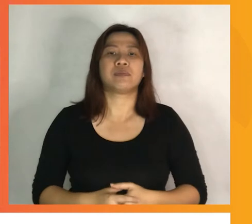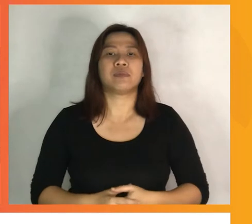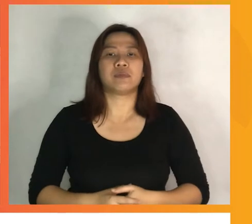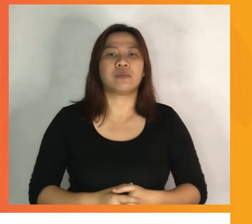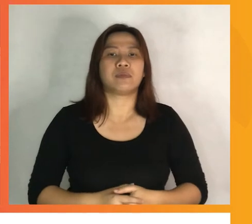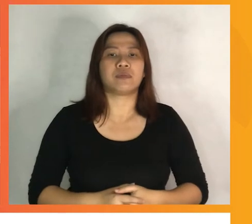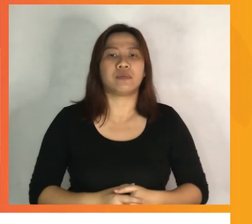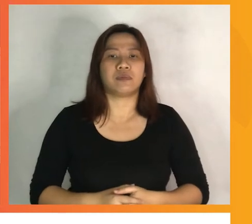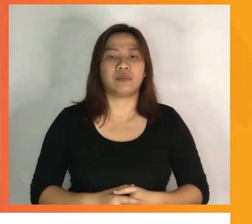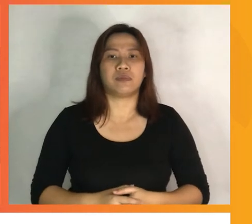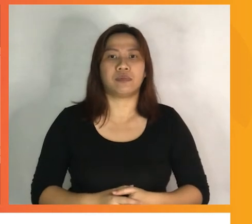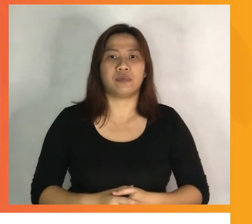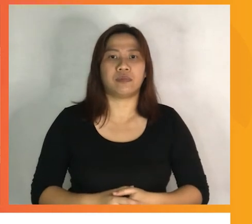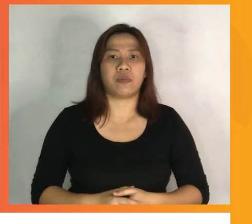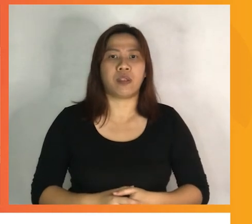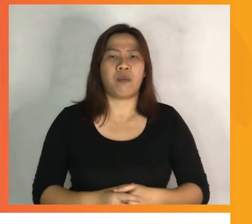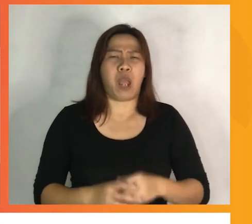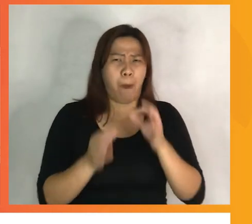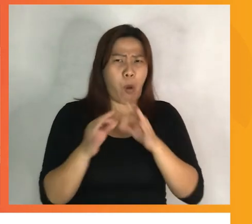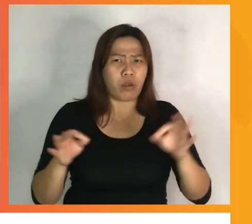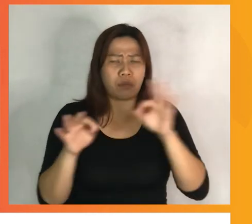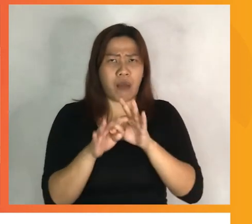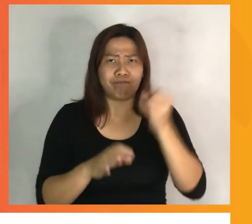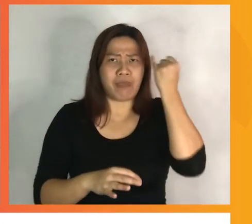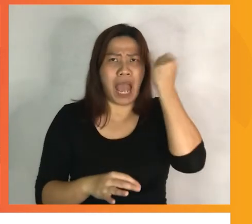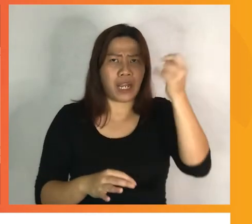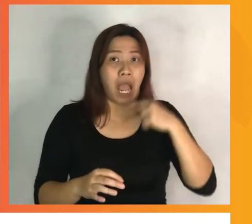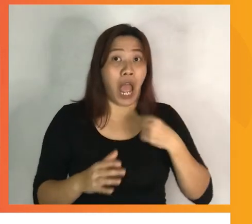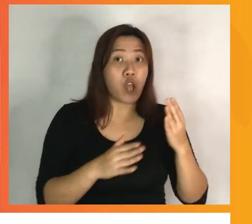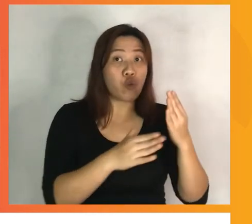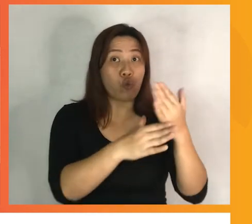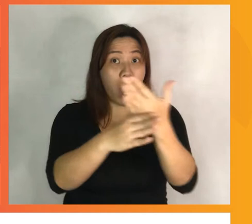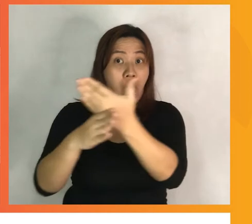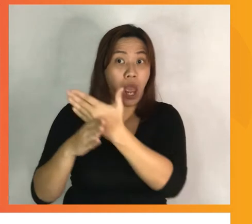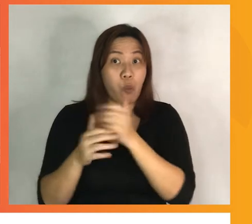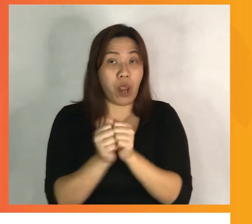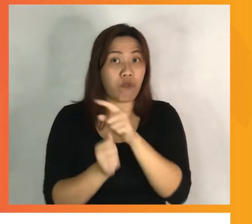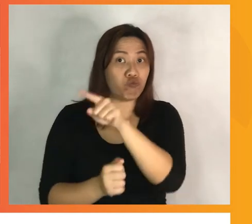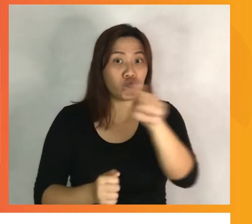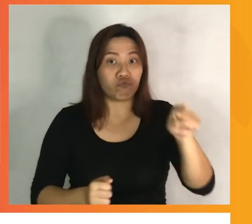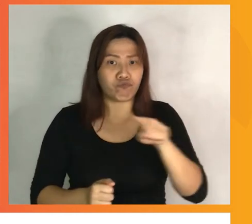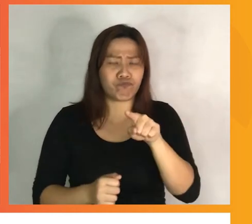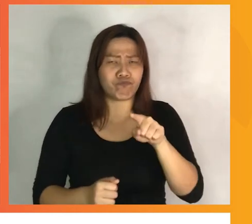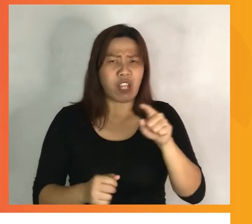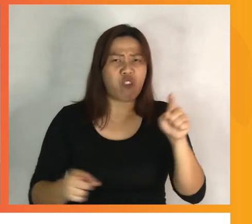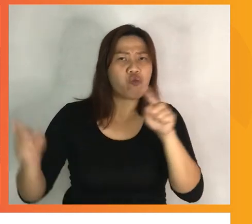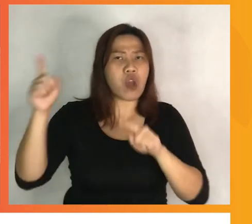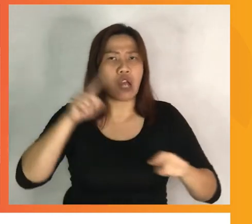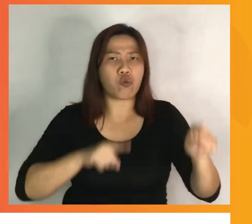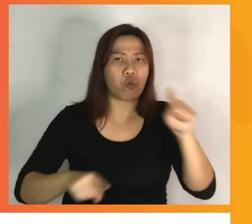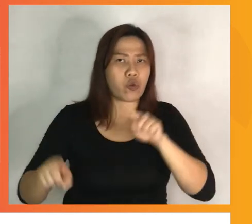periods. The important thing is that the ideas that I'm going to